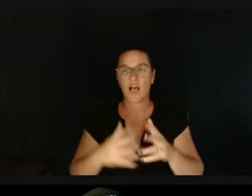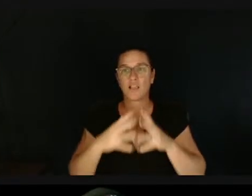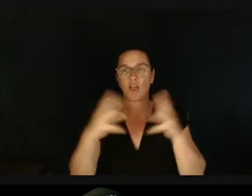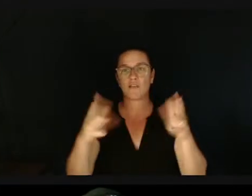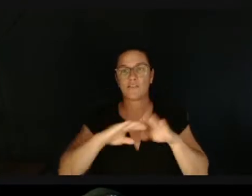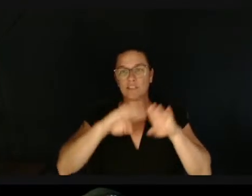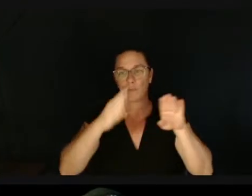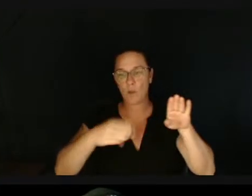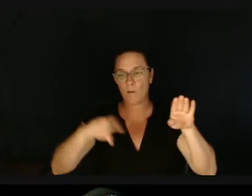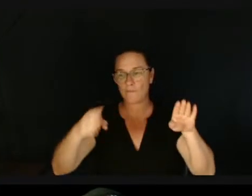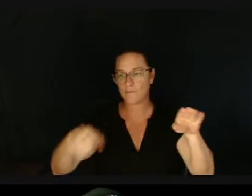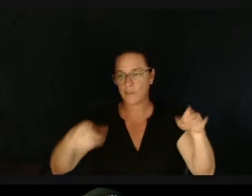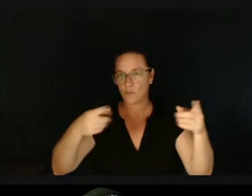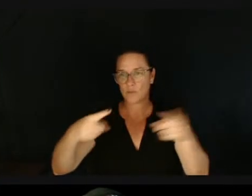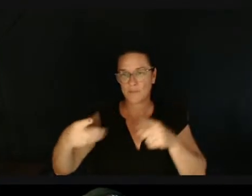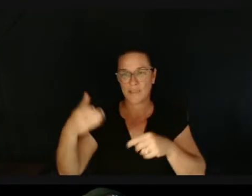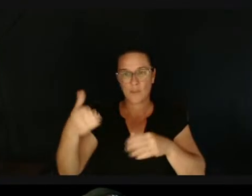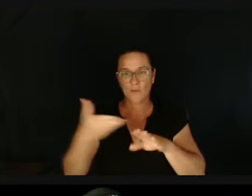summit.